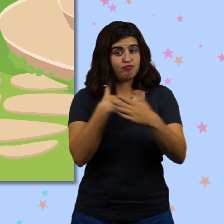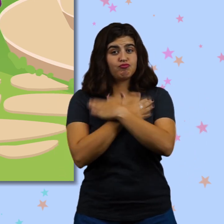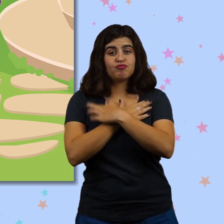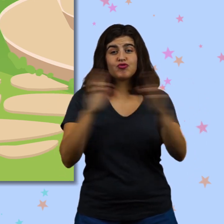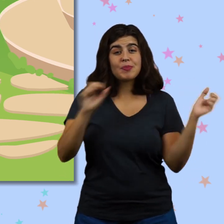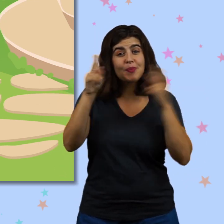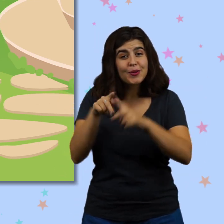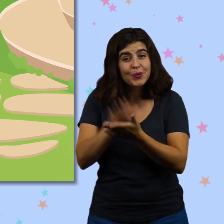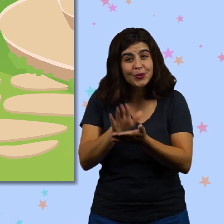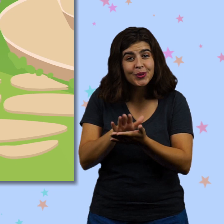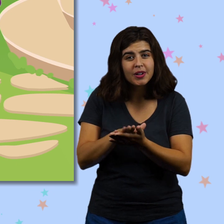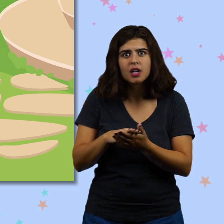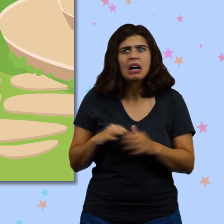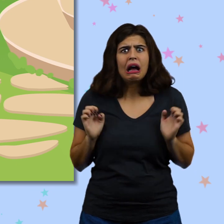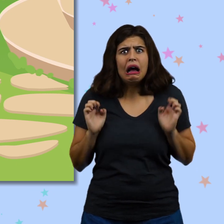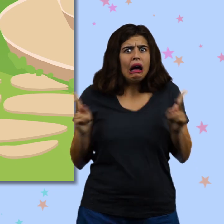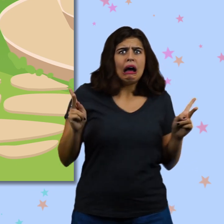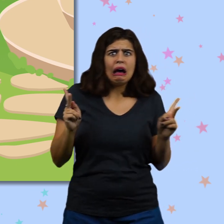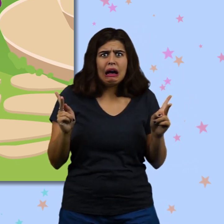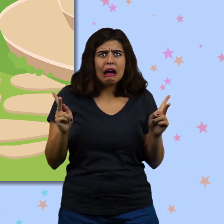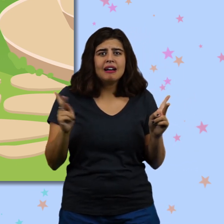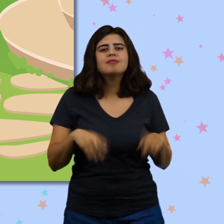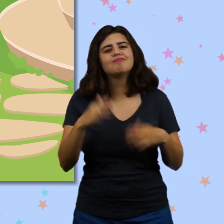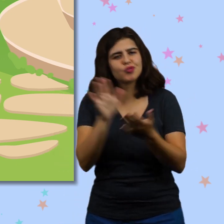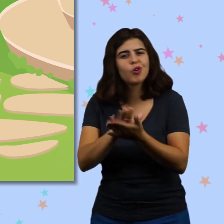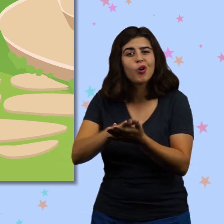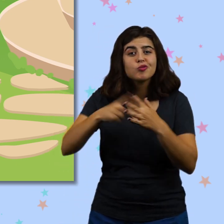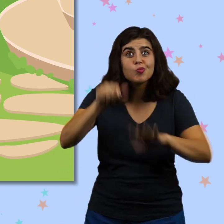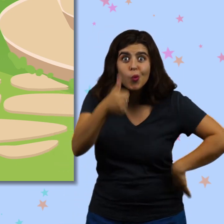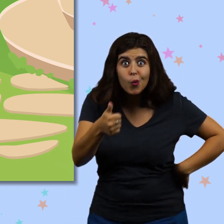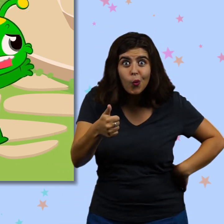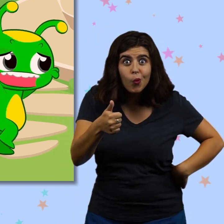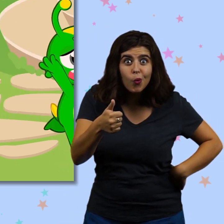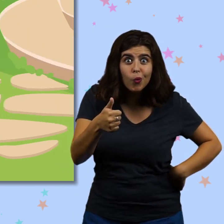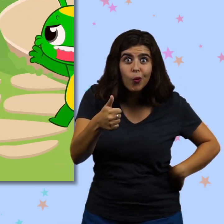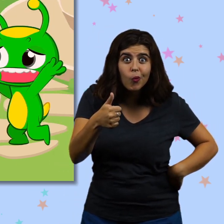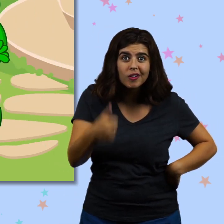So, are you rested and ready to go back to school? School starts tomorrow.